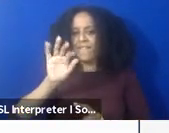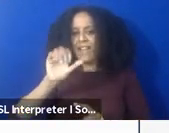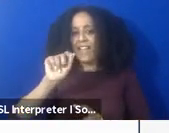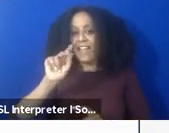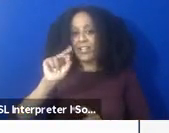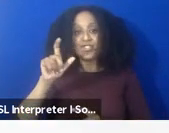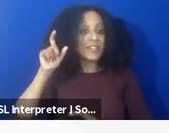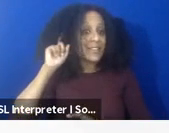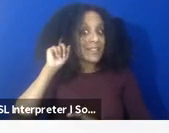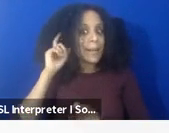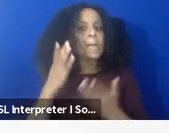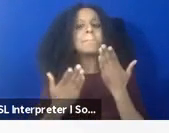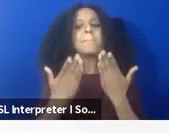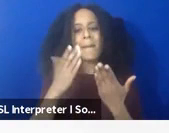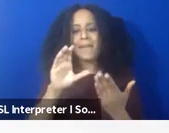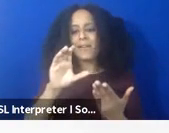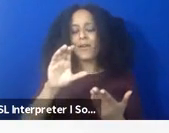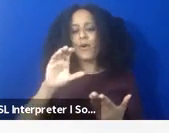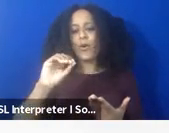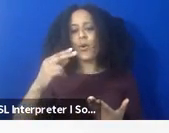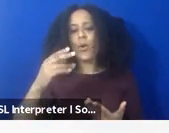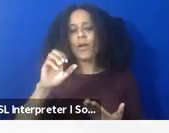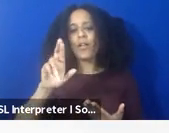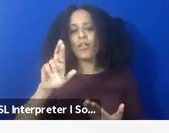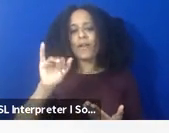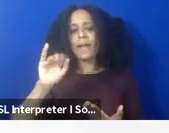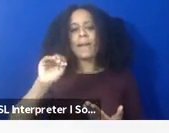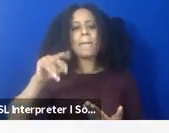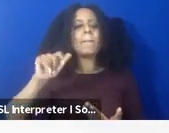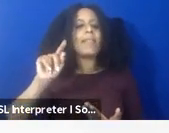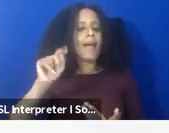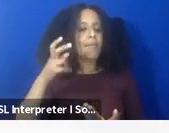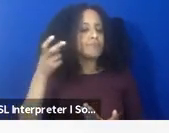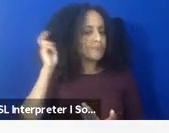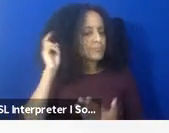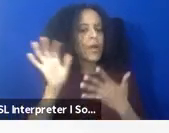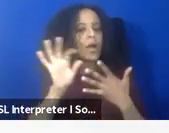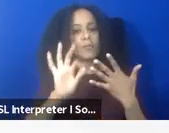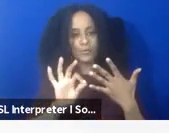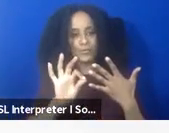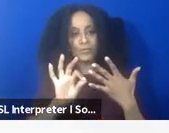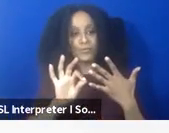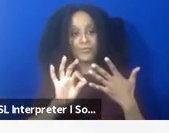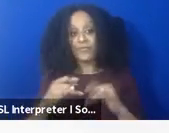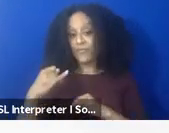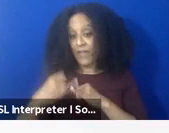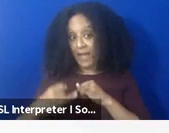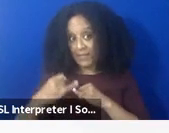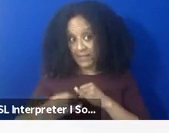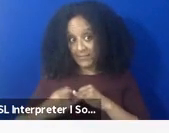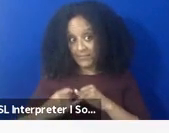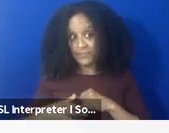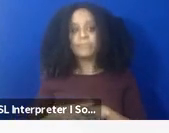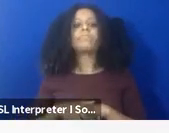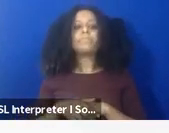option. So finally, with diabetes and hearing, prevention is the key. We